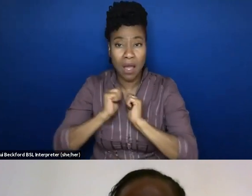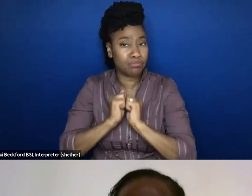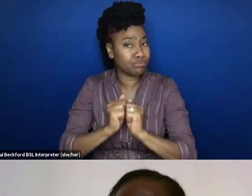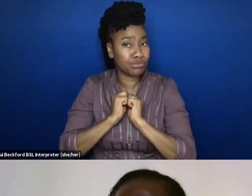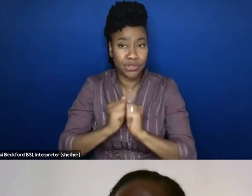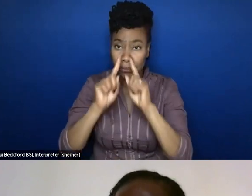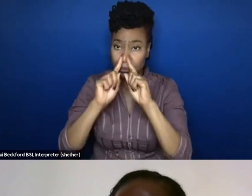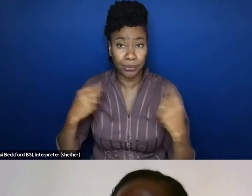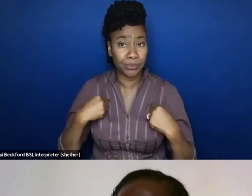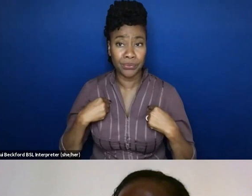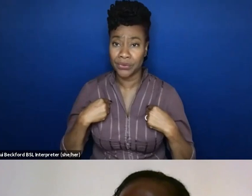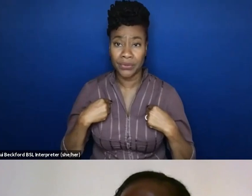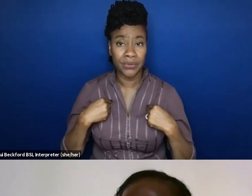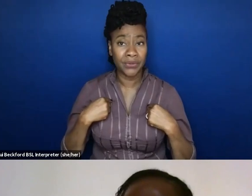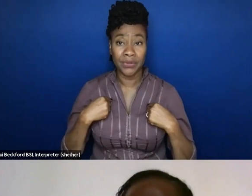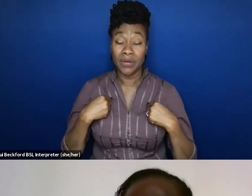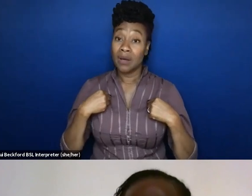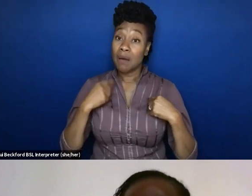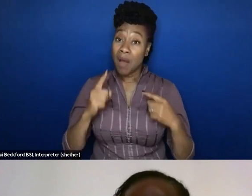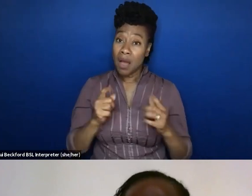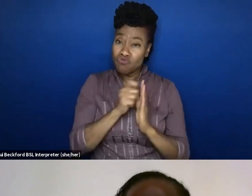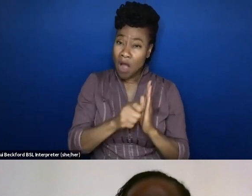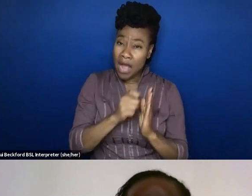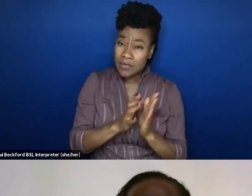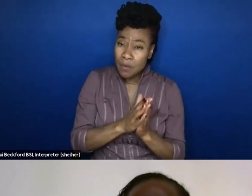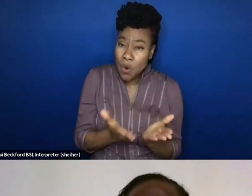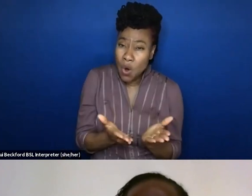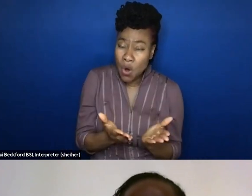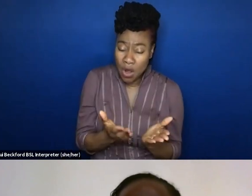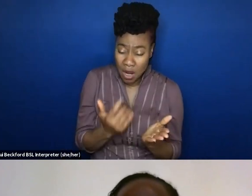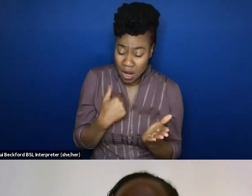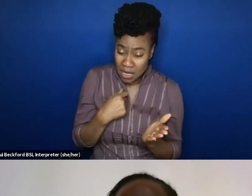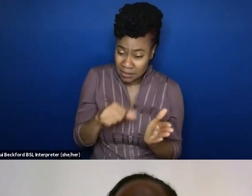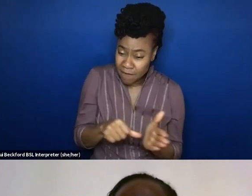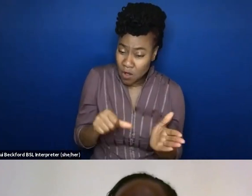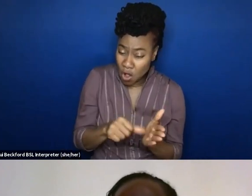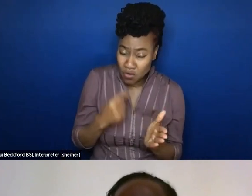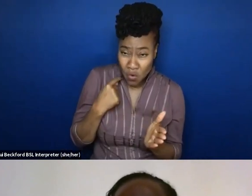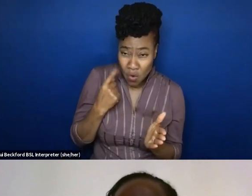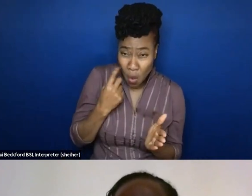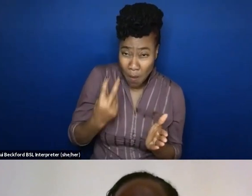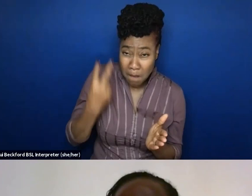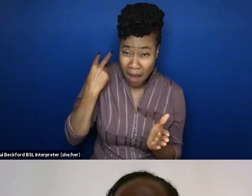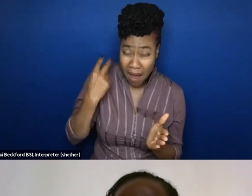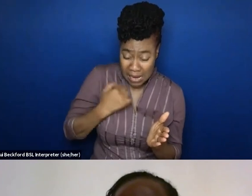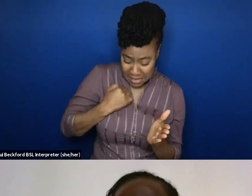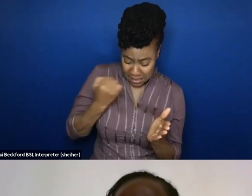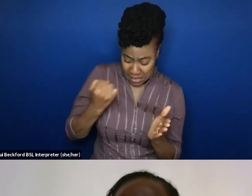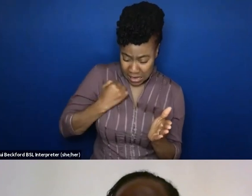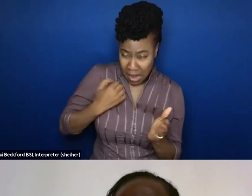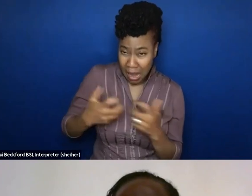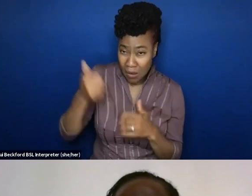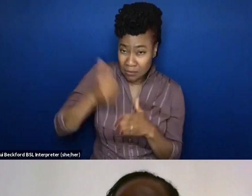Uncovering its origins while writing this book has been difficult. But what I have discovered has given